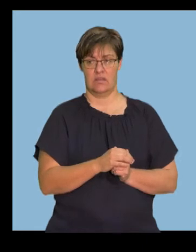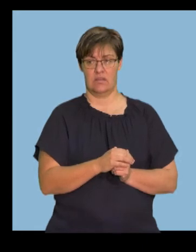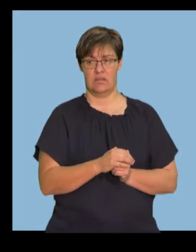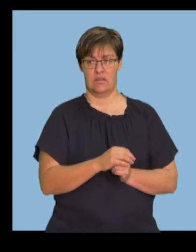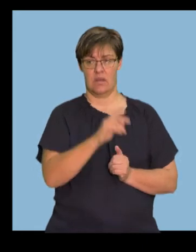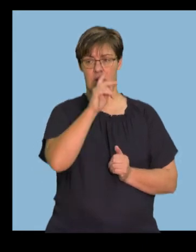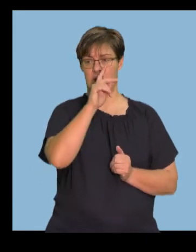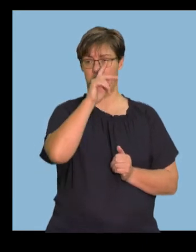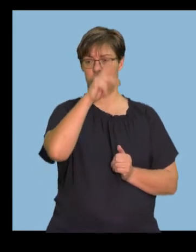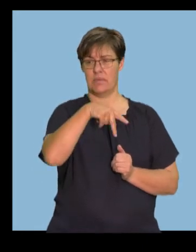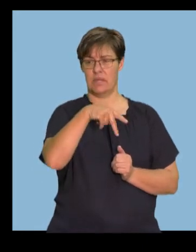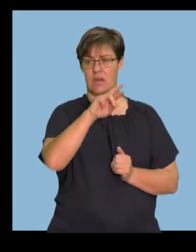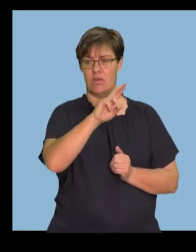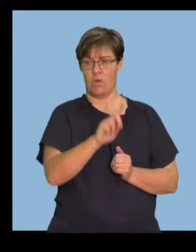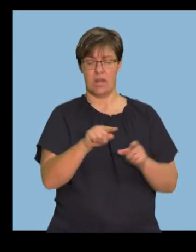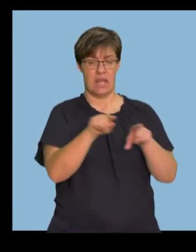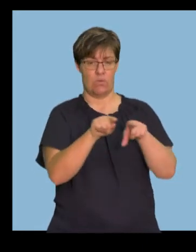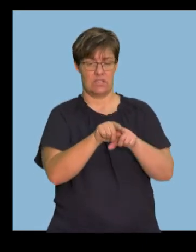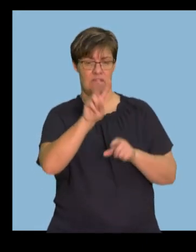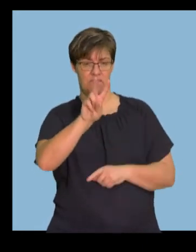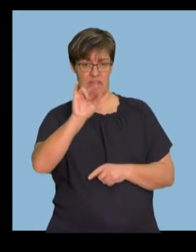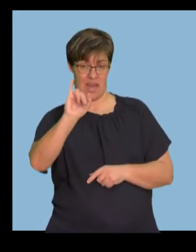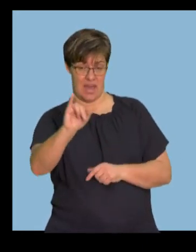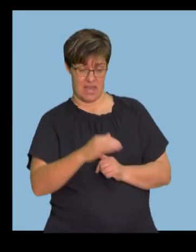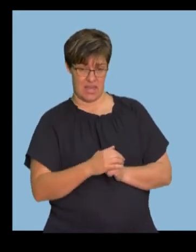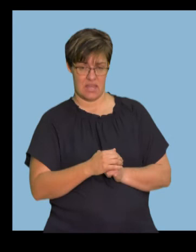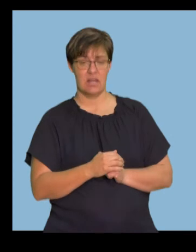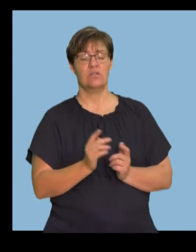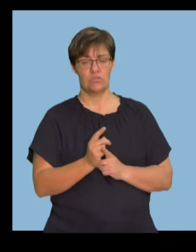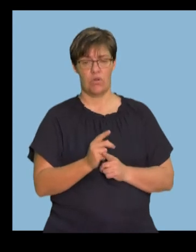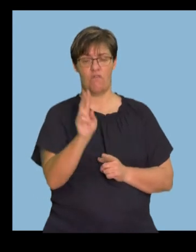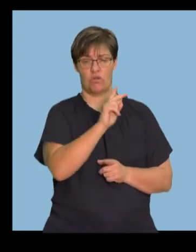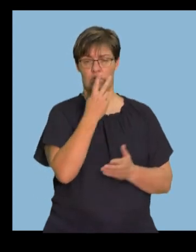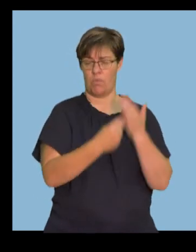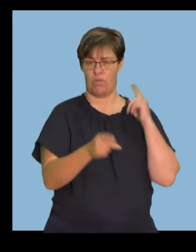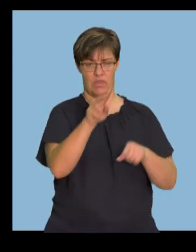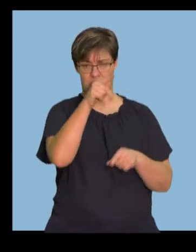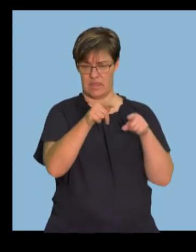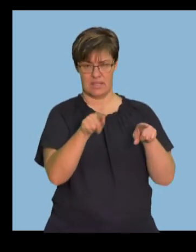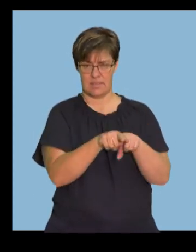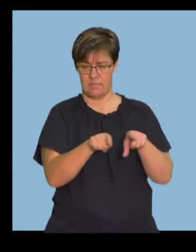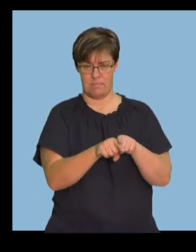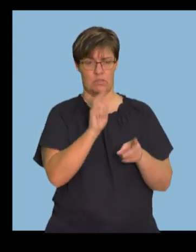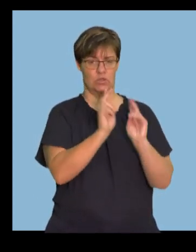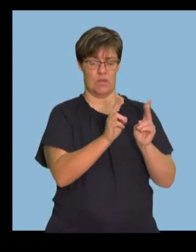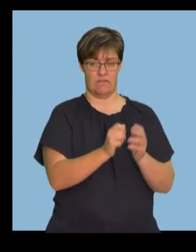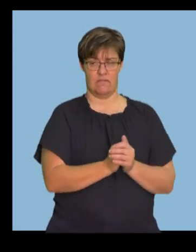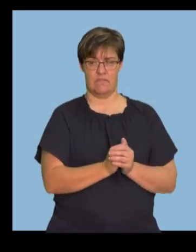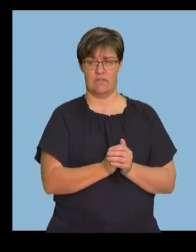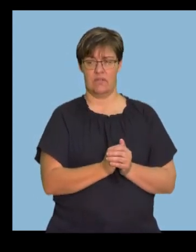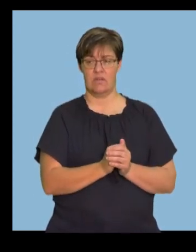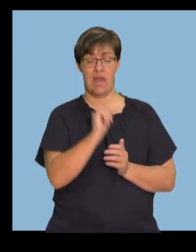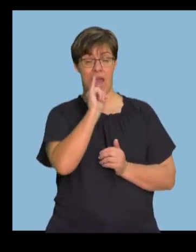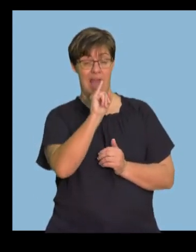okay, which is in this case, our voltage is the same for both, which is 12, okay? And then the